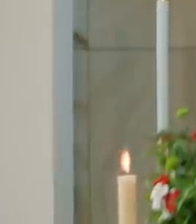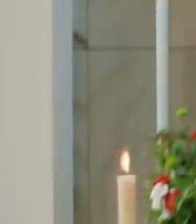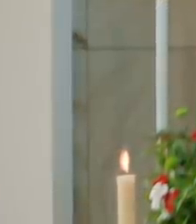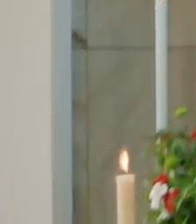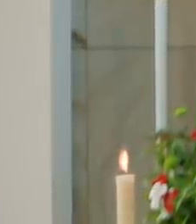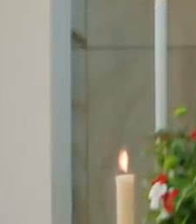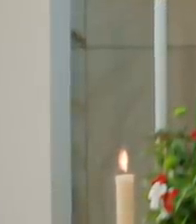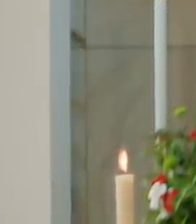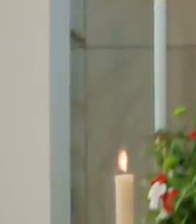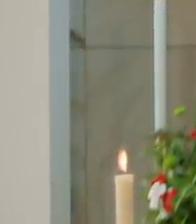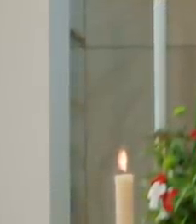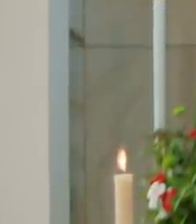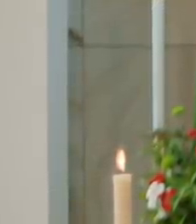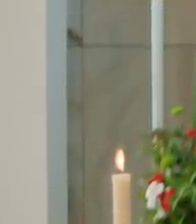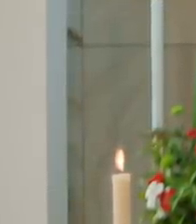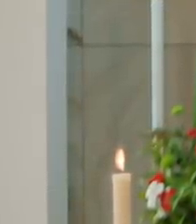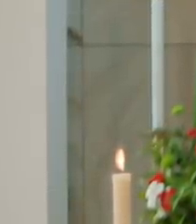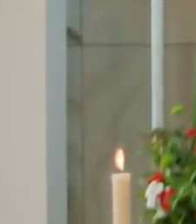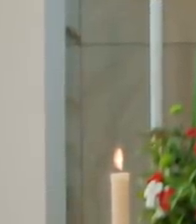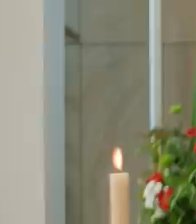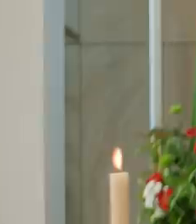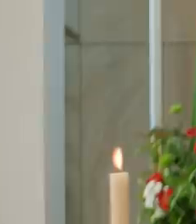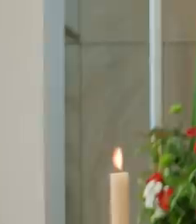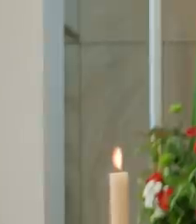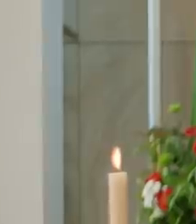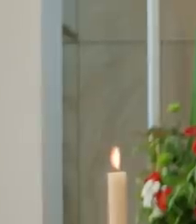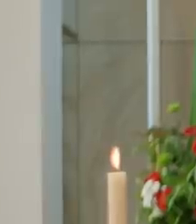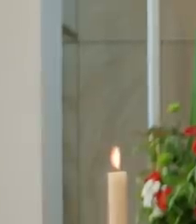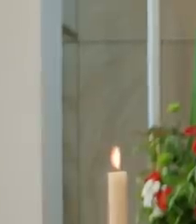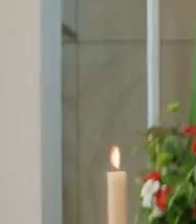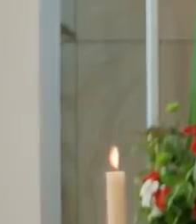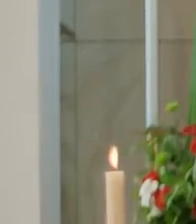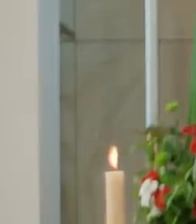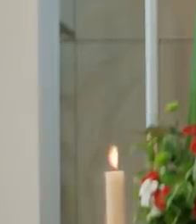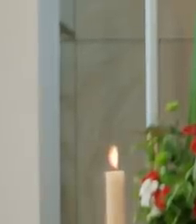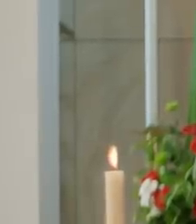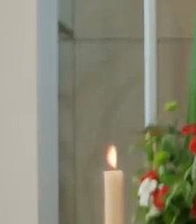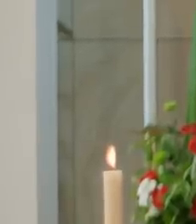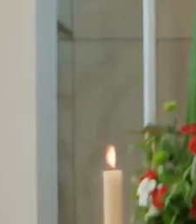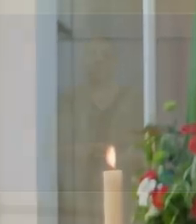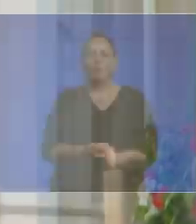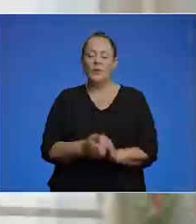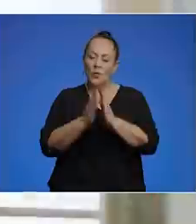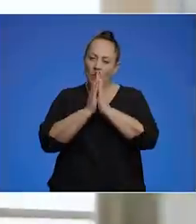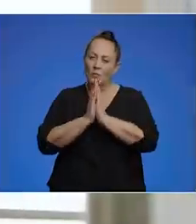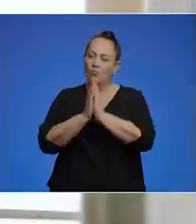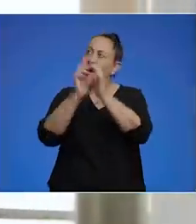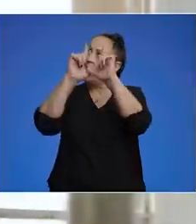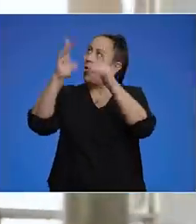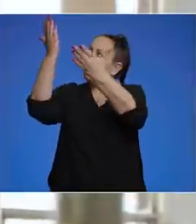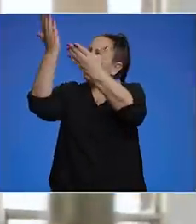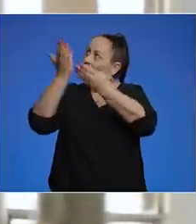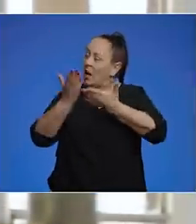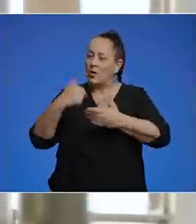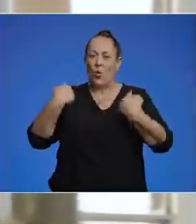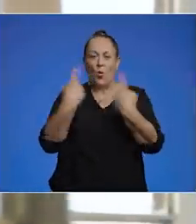this sacrifice at your hands, for the praise and the glory of his name, for our good and the good of all his holy church. Grant, we pray,